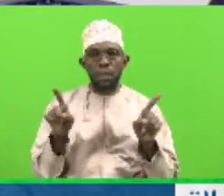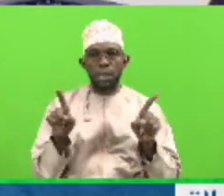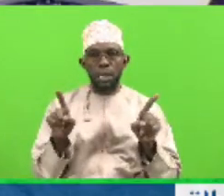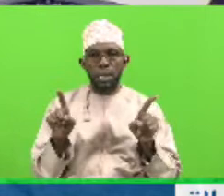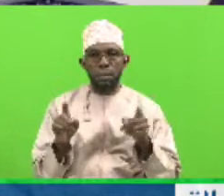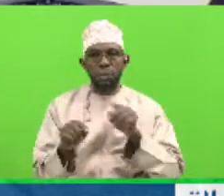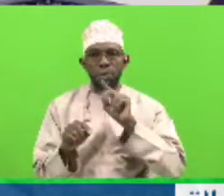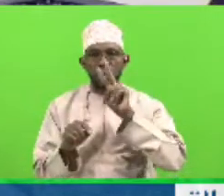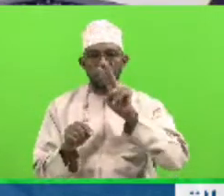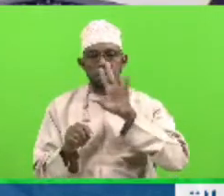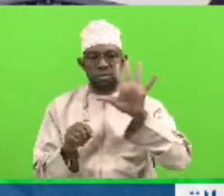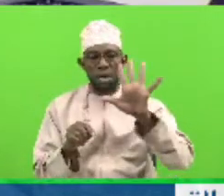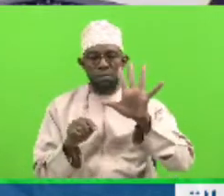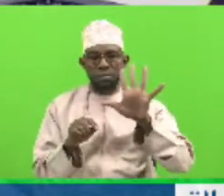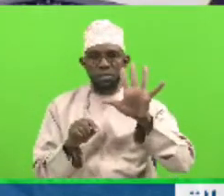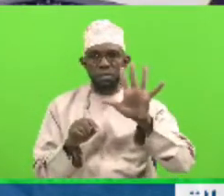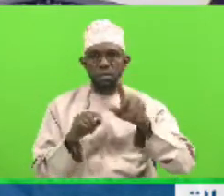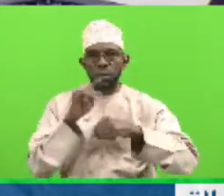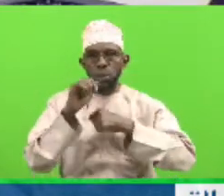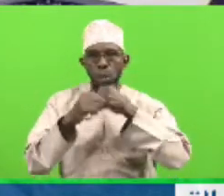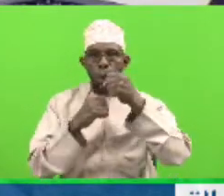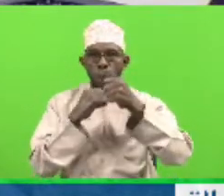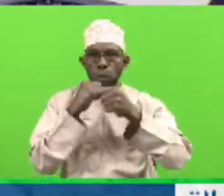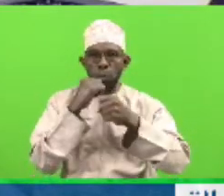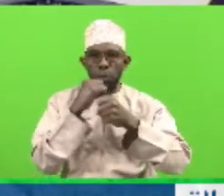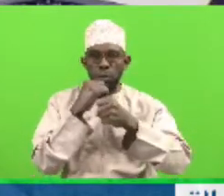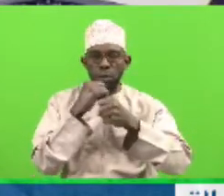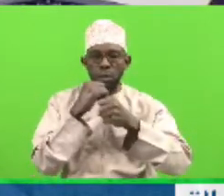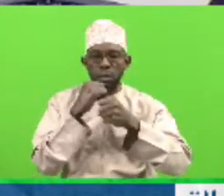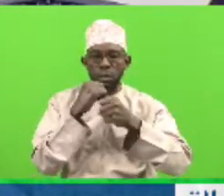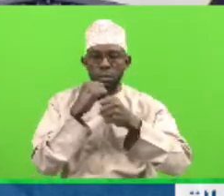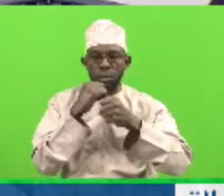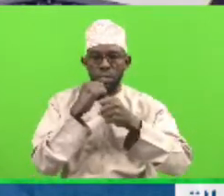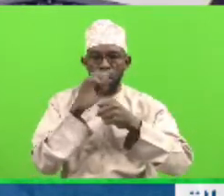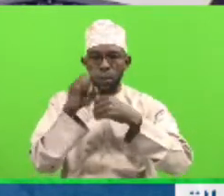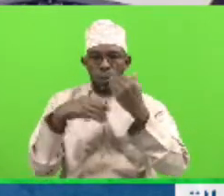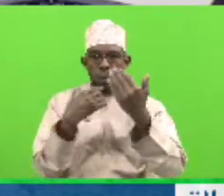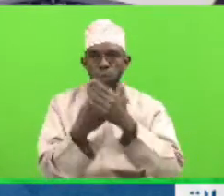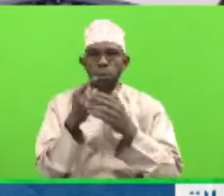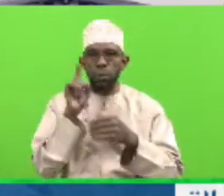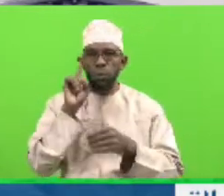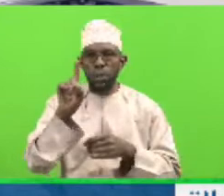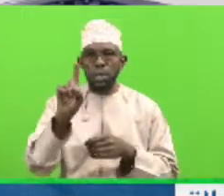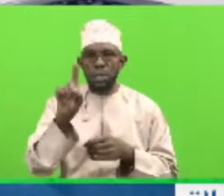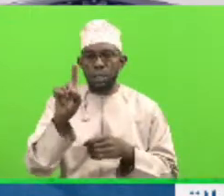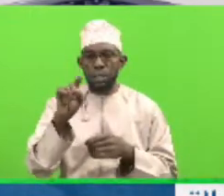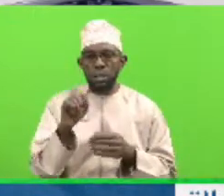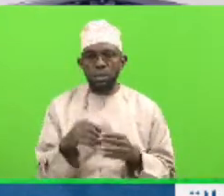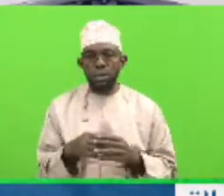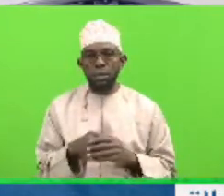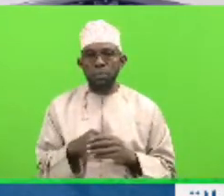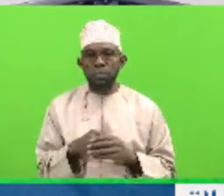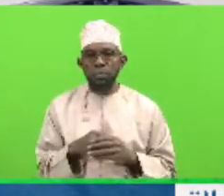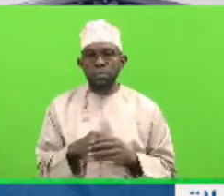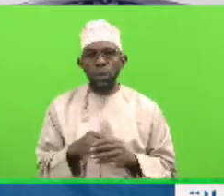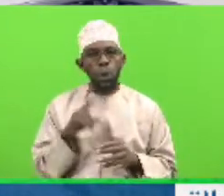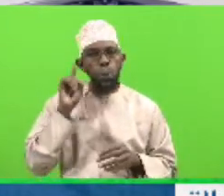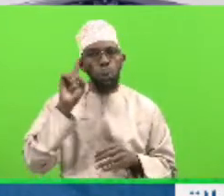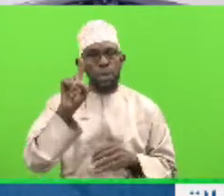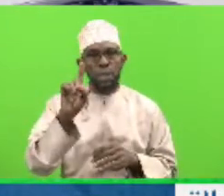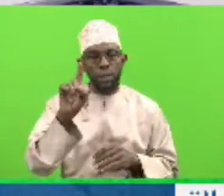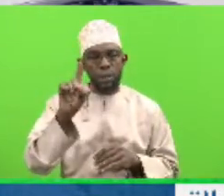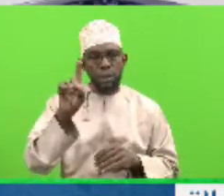the 25 prophets who have mentioned by Allah in the Quran, there is one. There is one of